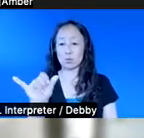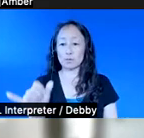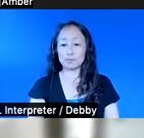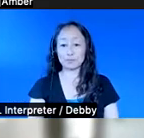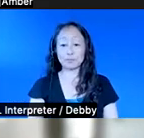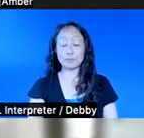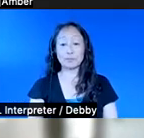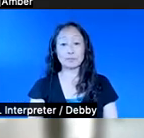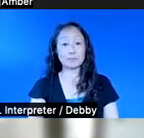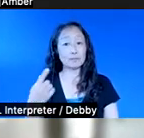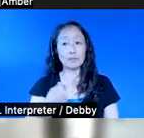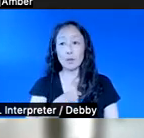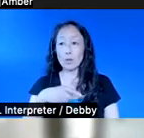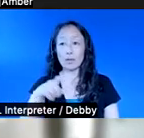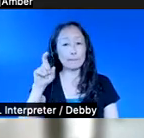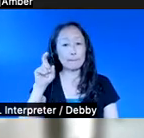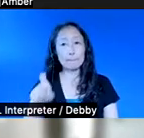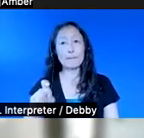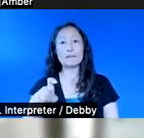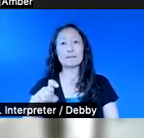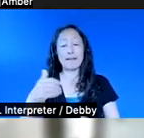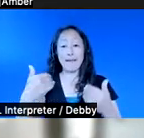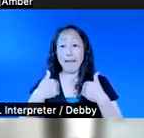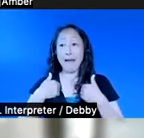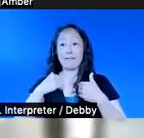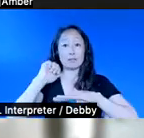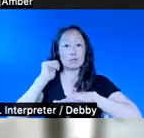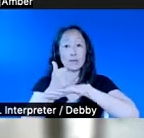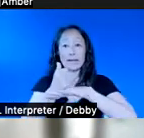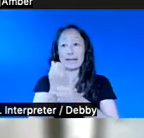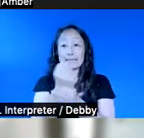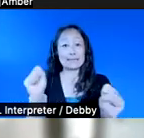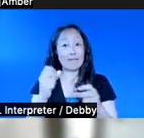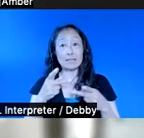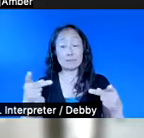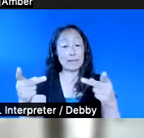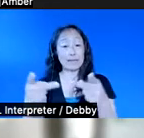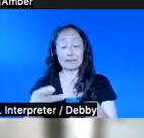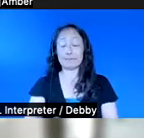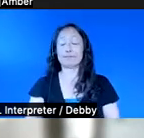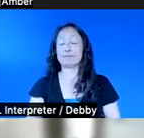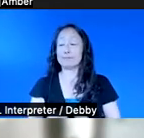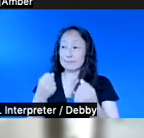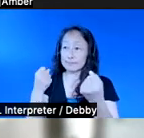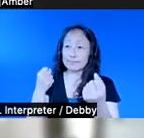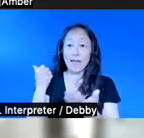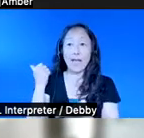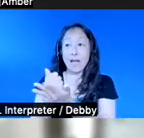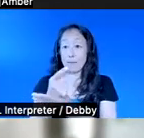need to have and create safe spaces for them and help them to